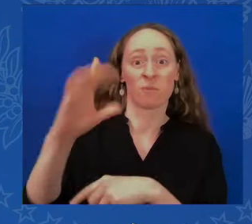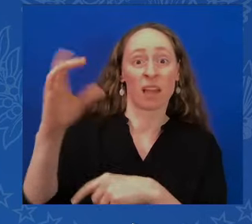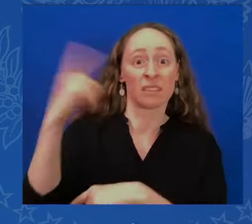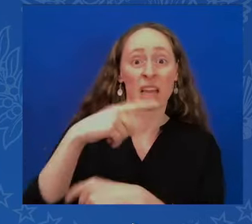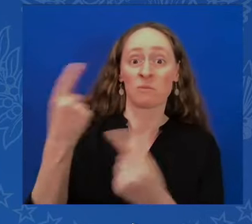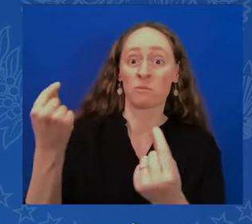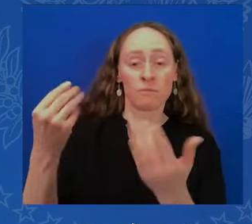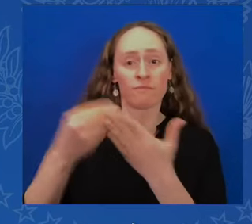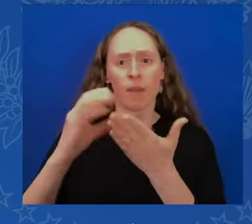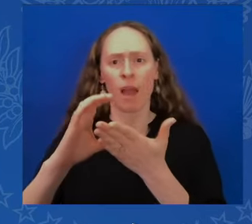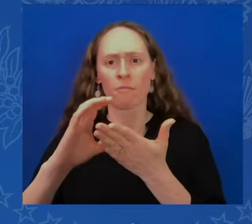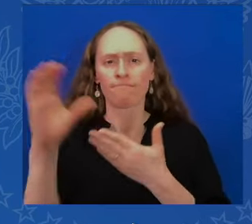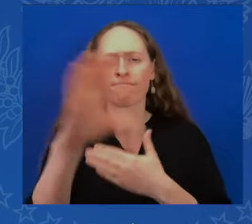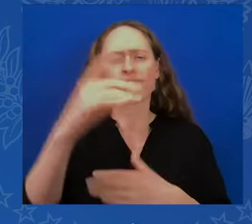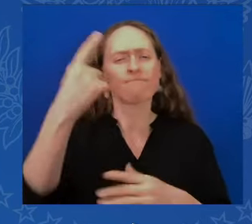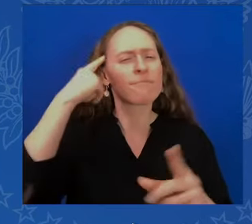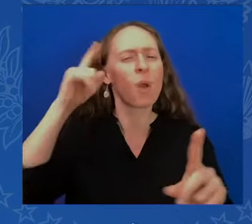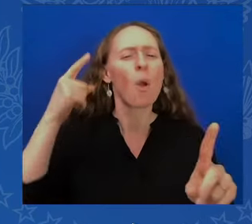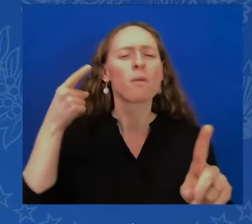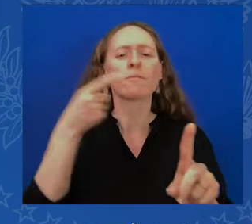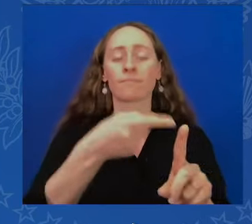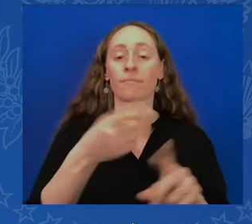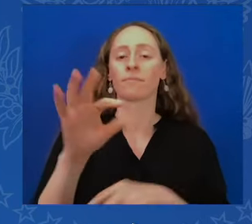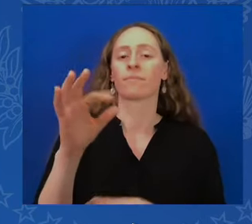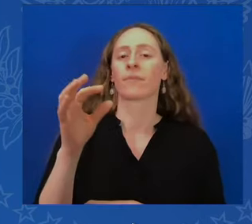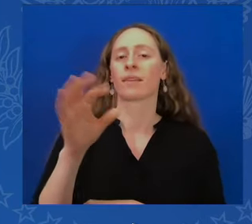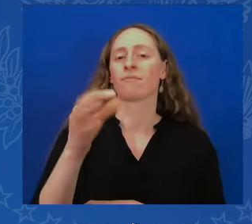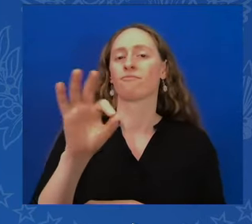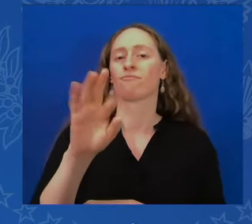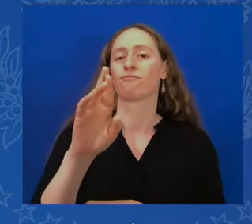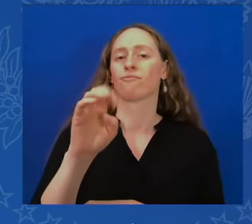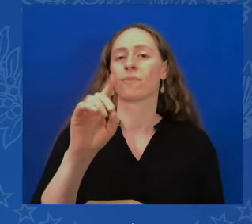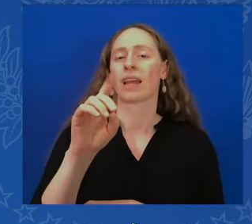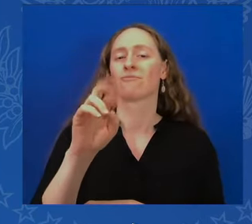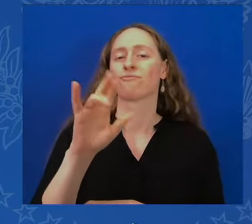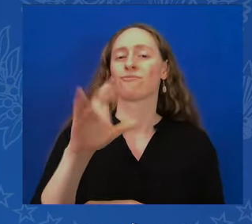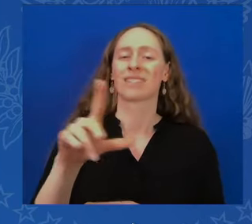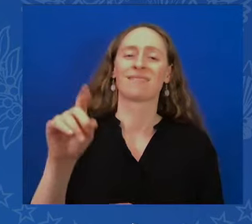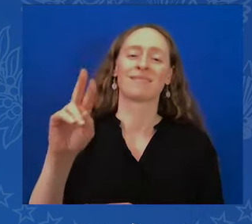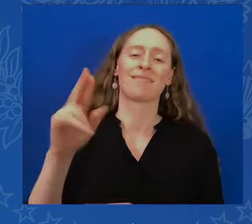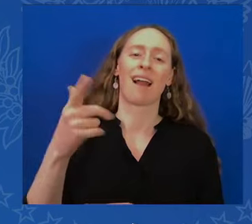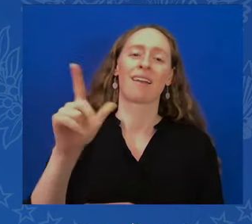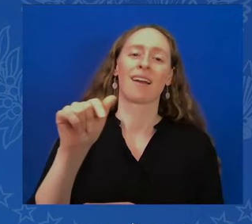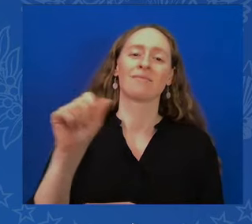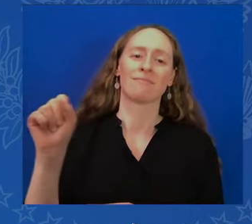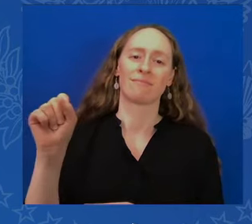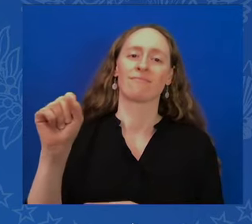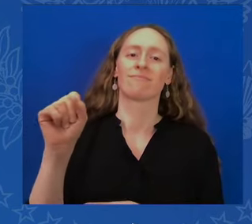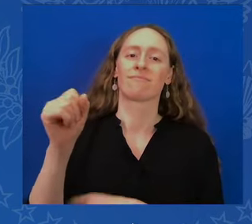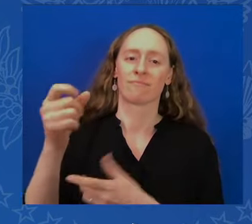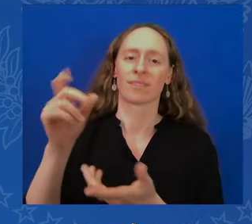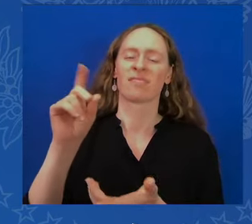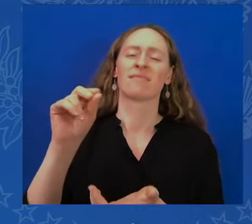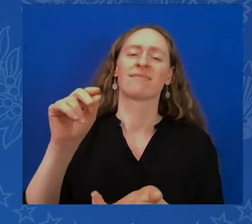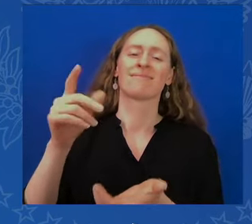help the families clear the channel, lift our people, and rebuild this bridge.